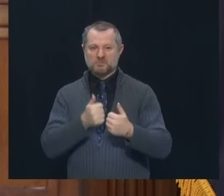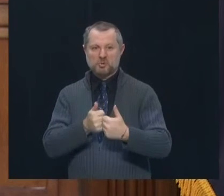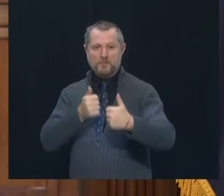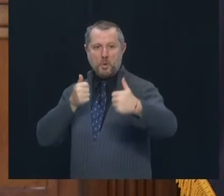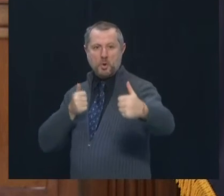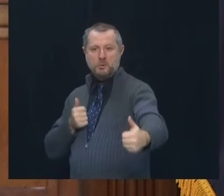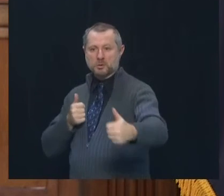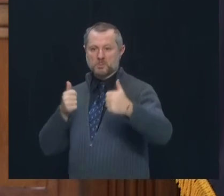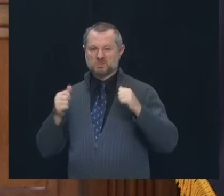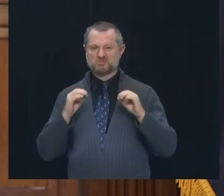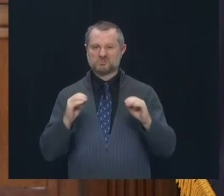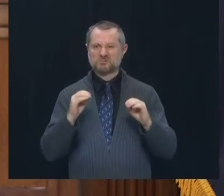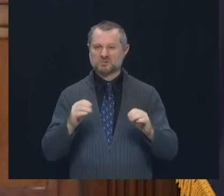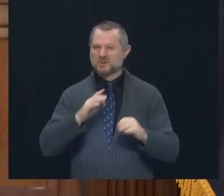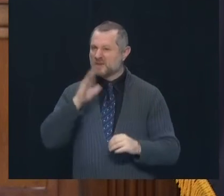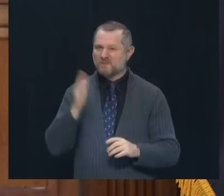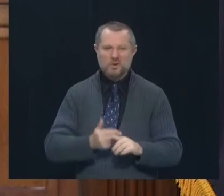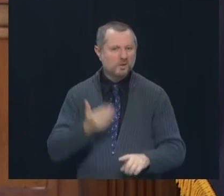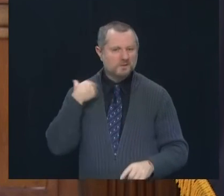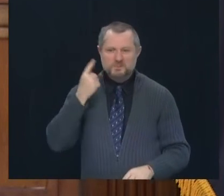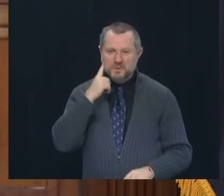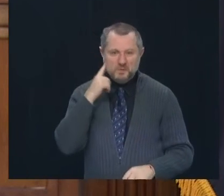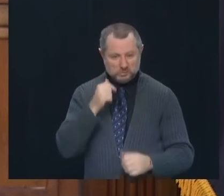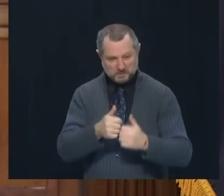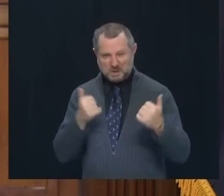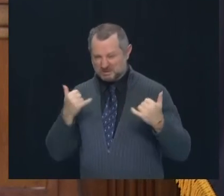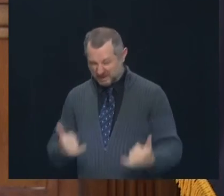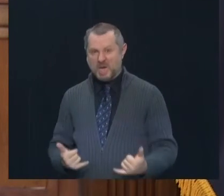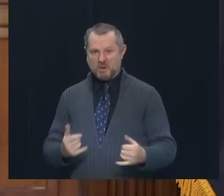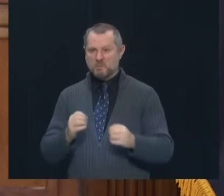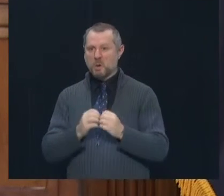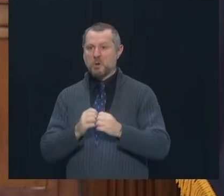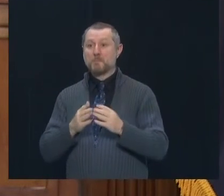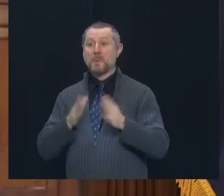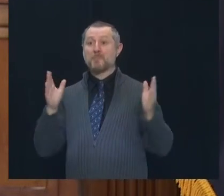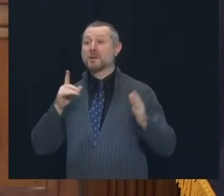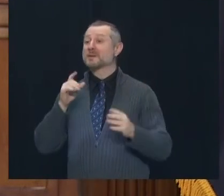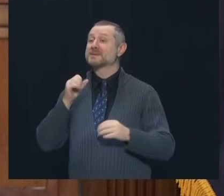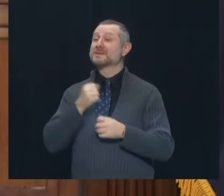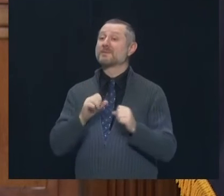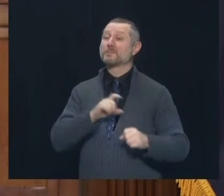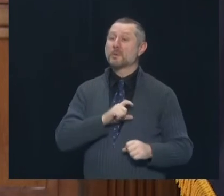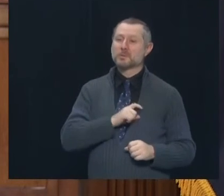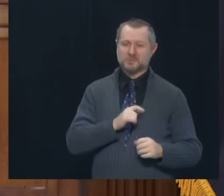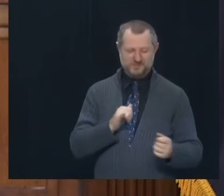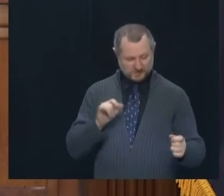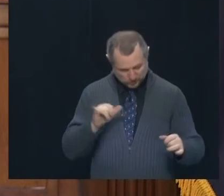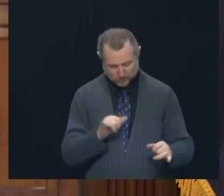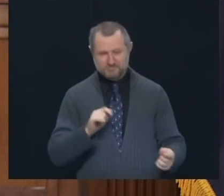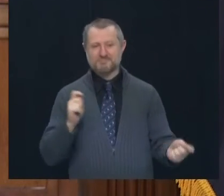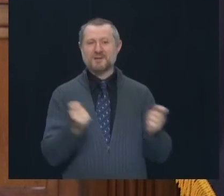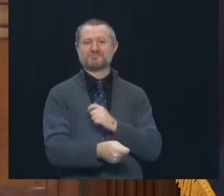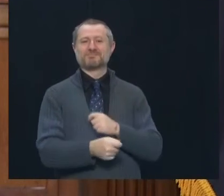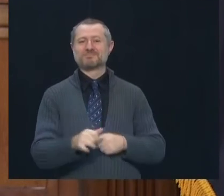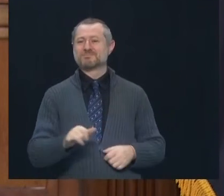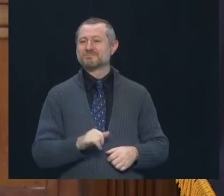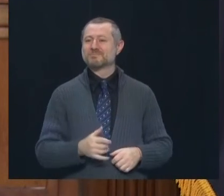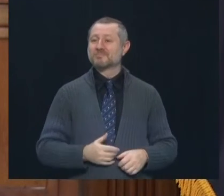that? The public safety function has to evolve. Not every